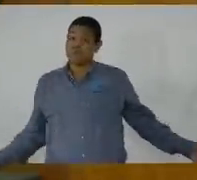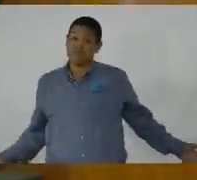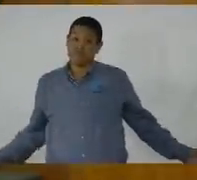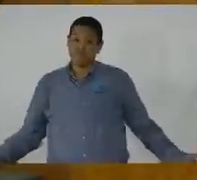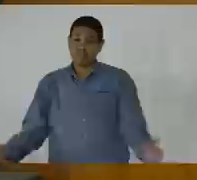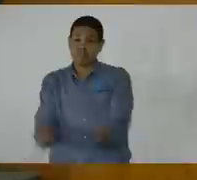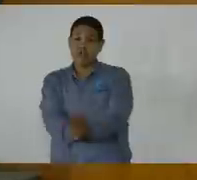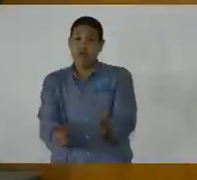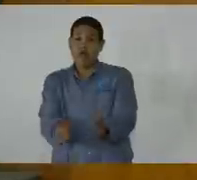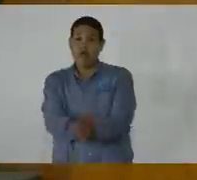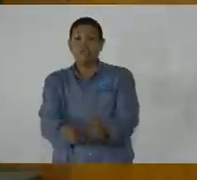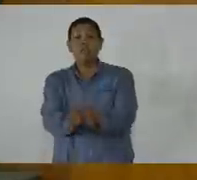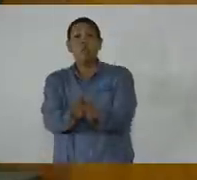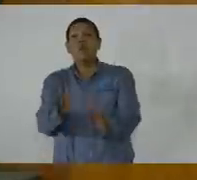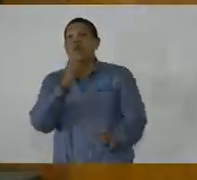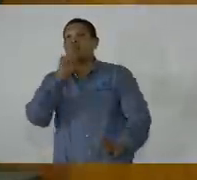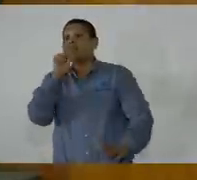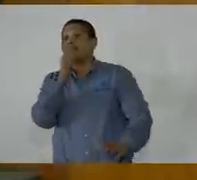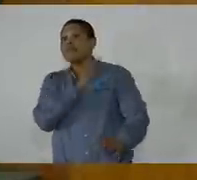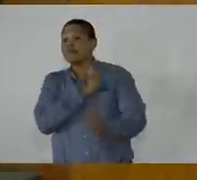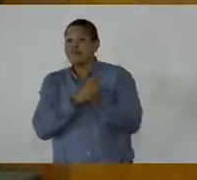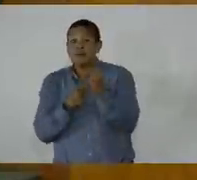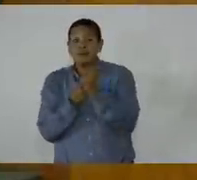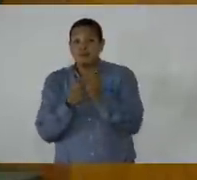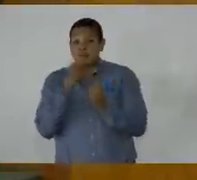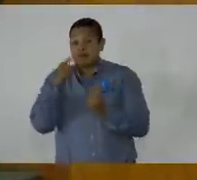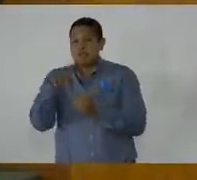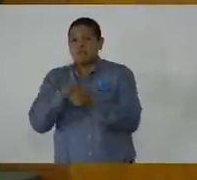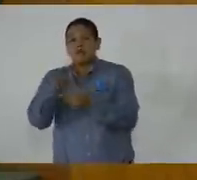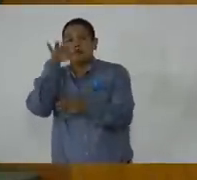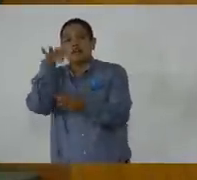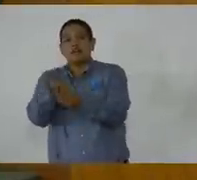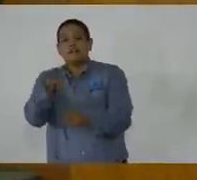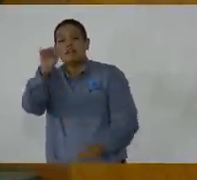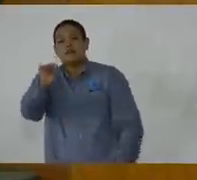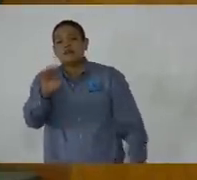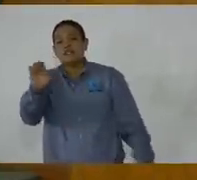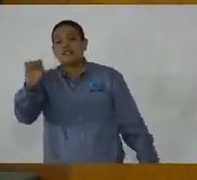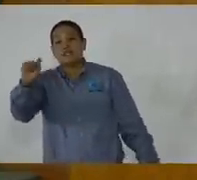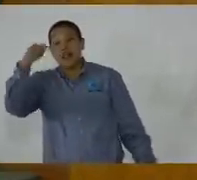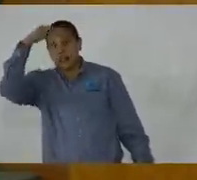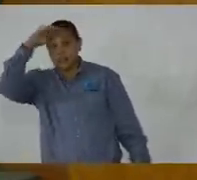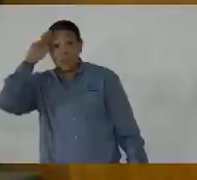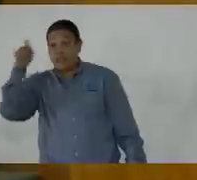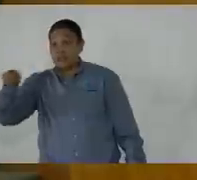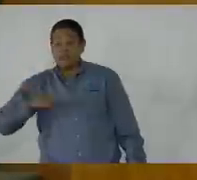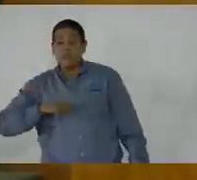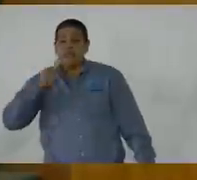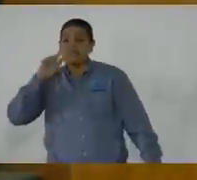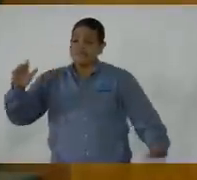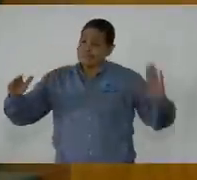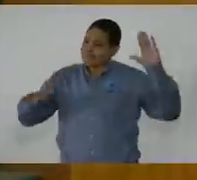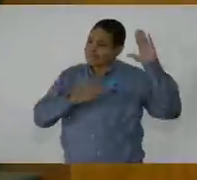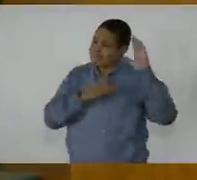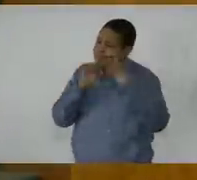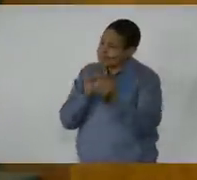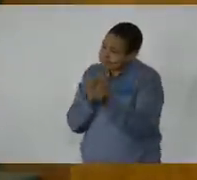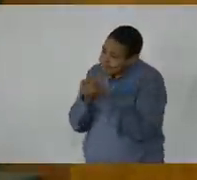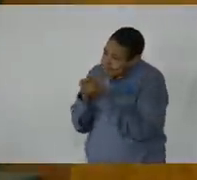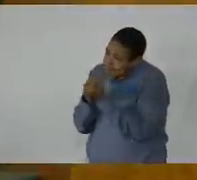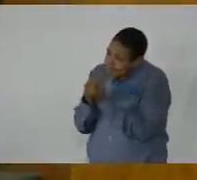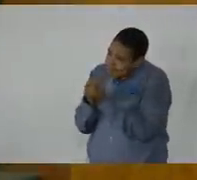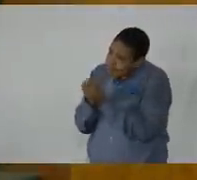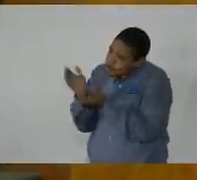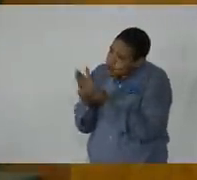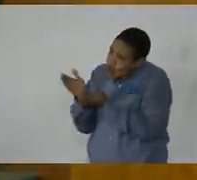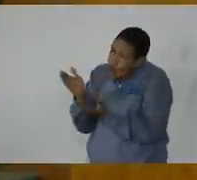possible without the loyal support of my constituents of Southeast St. Mary, whom I have committed to serve to the best of